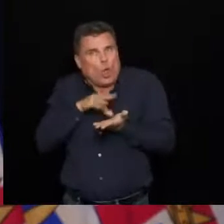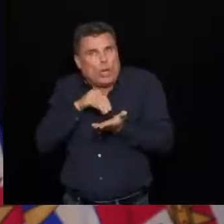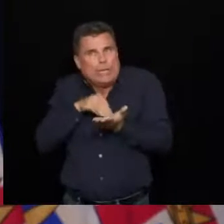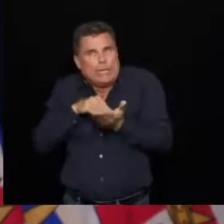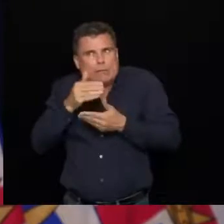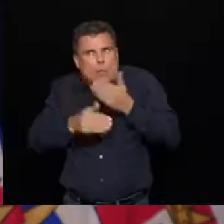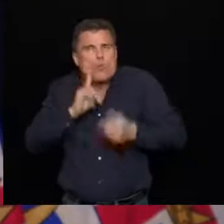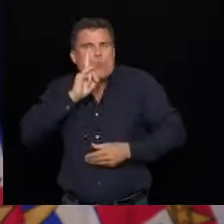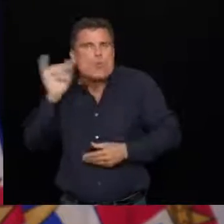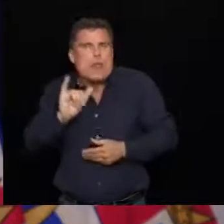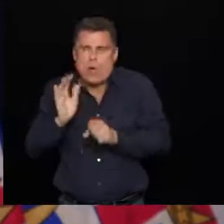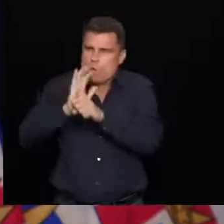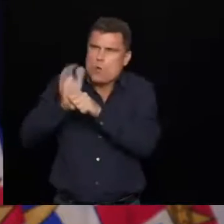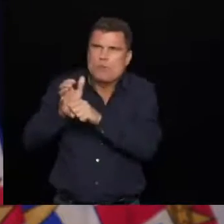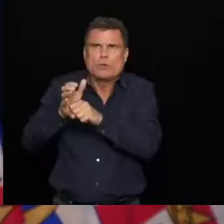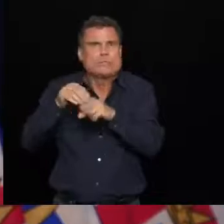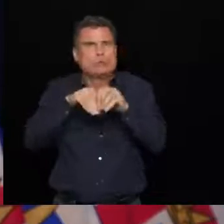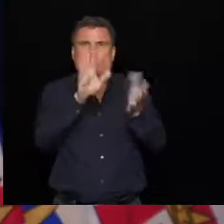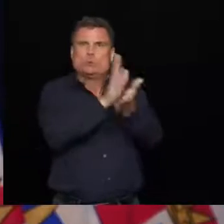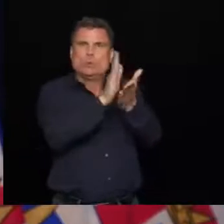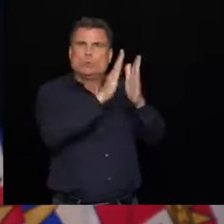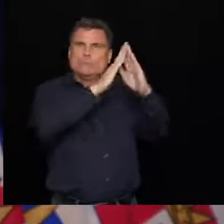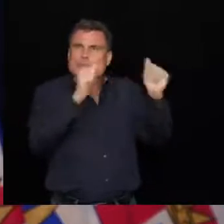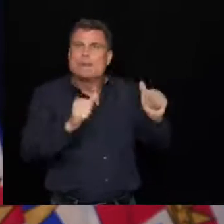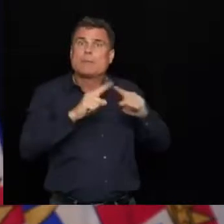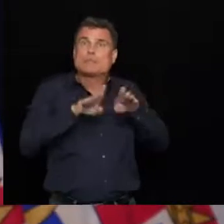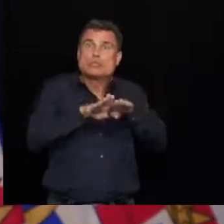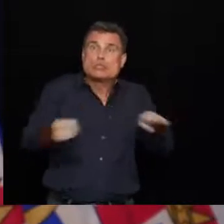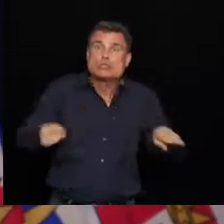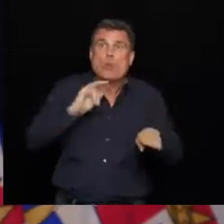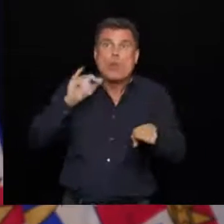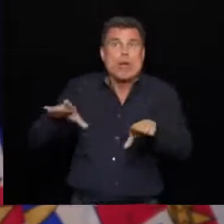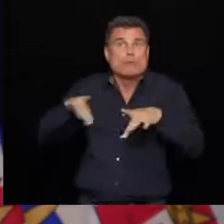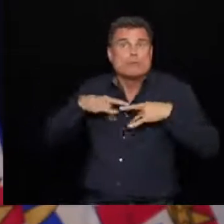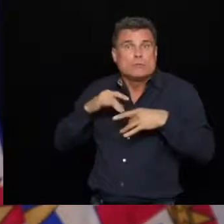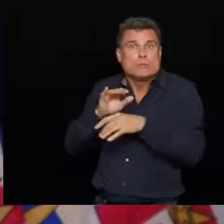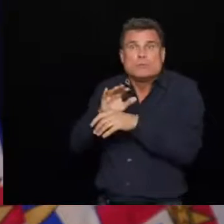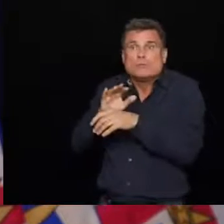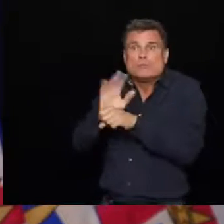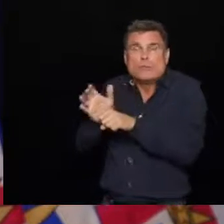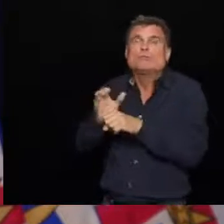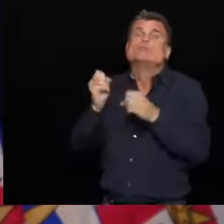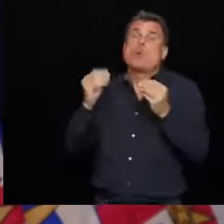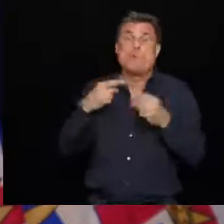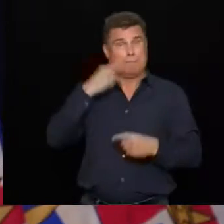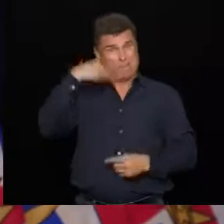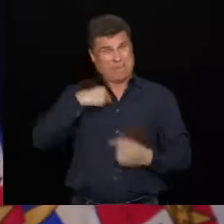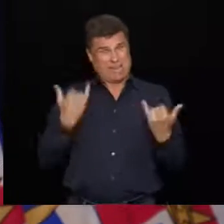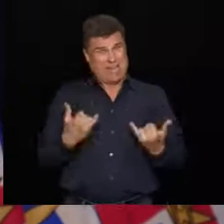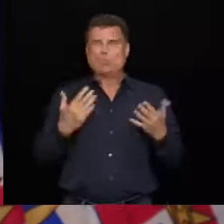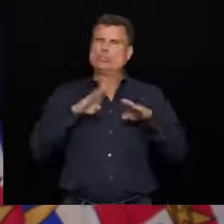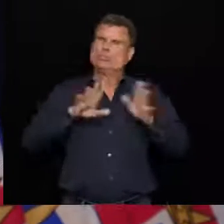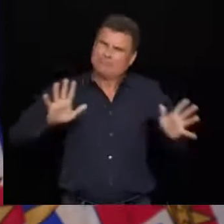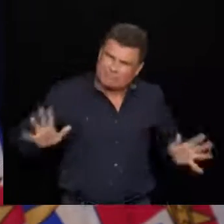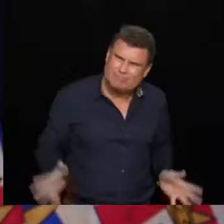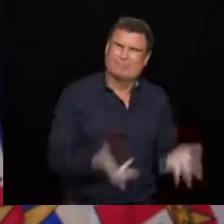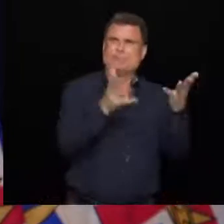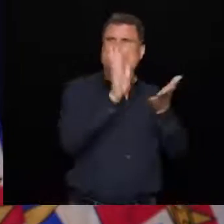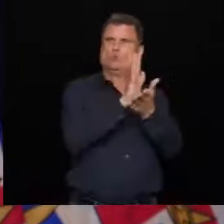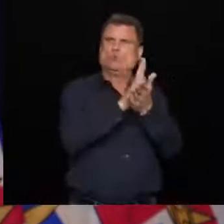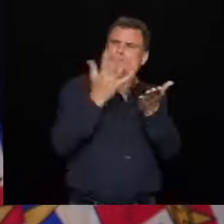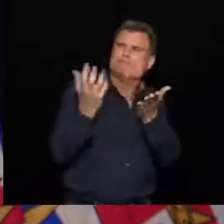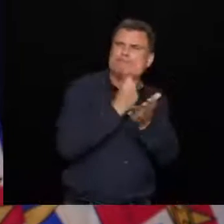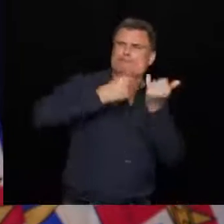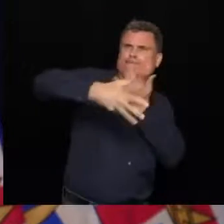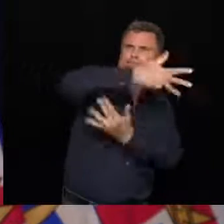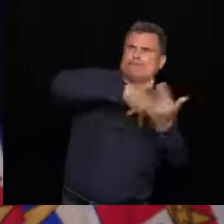opportunities that they need to be in the school setting. And as a parent, you'll recognize that, especially as we go into fall, there are